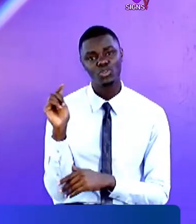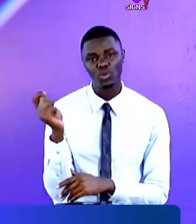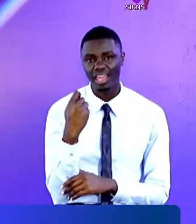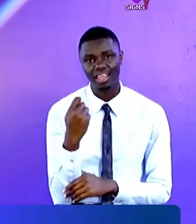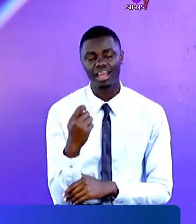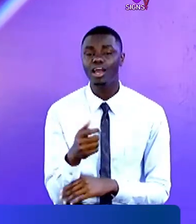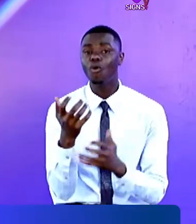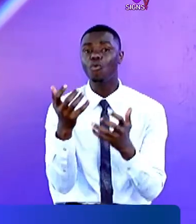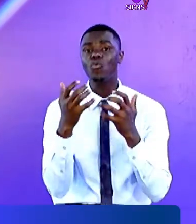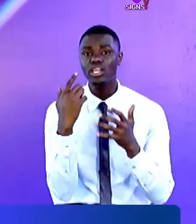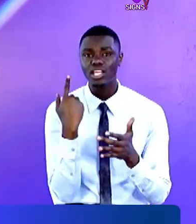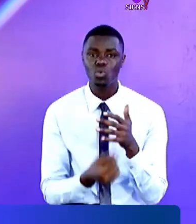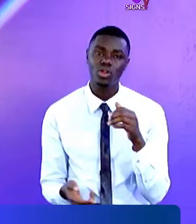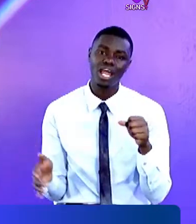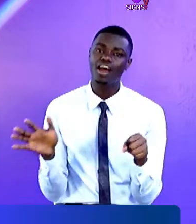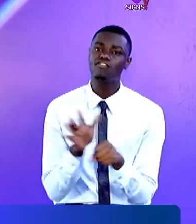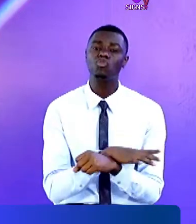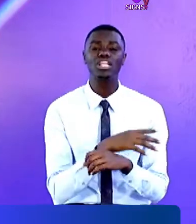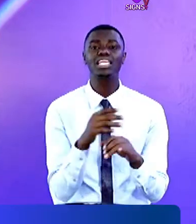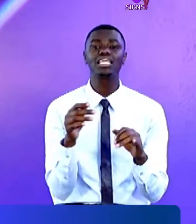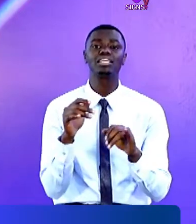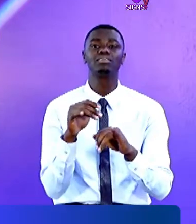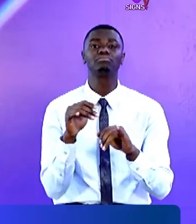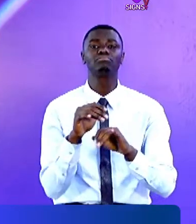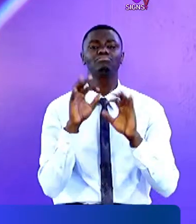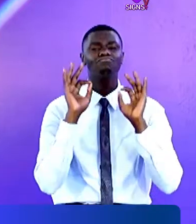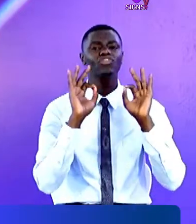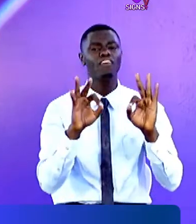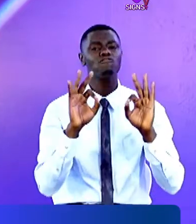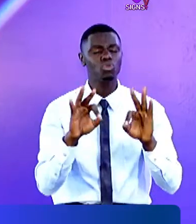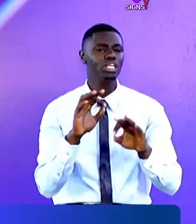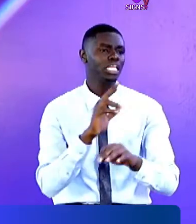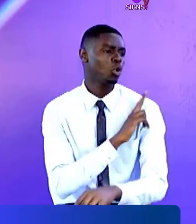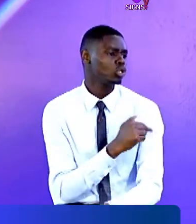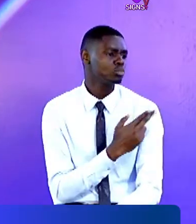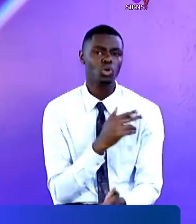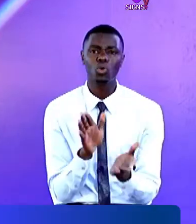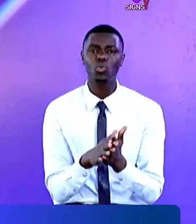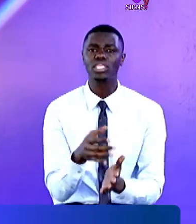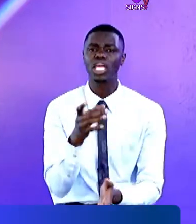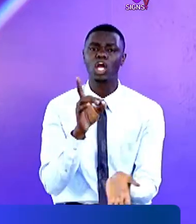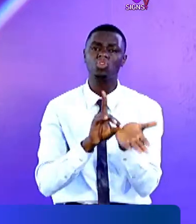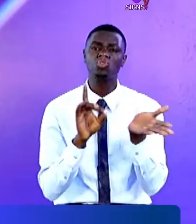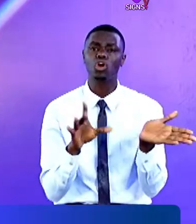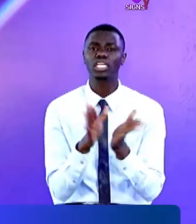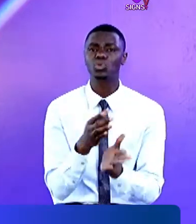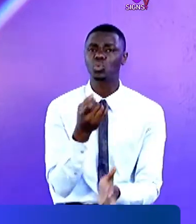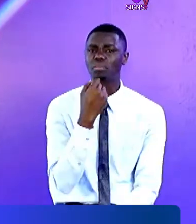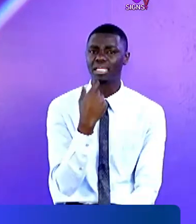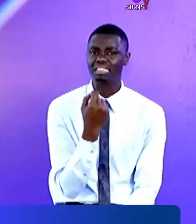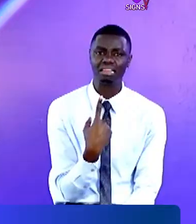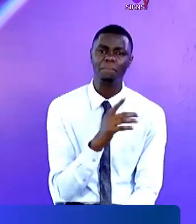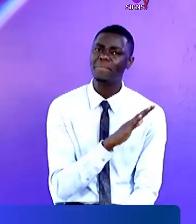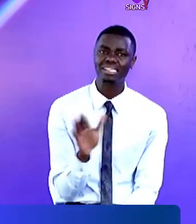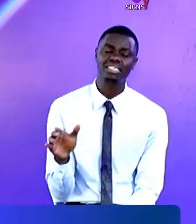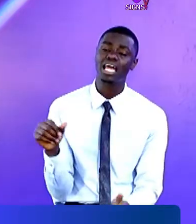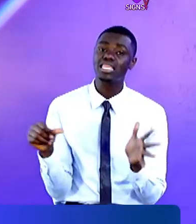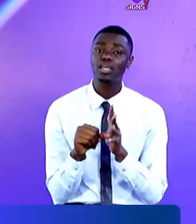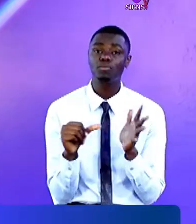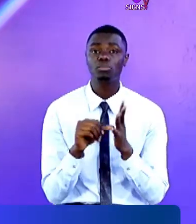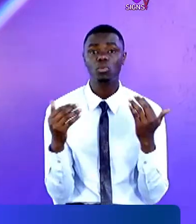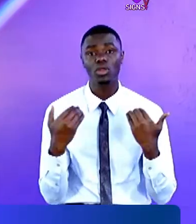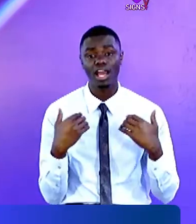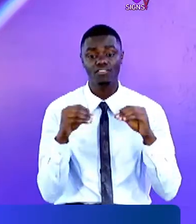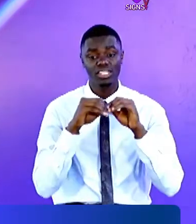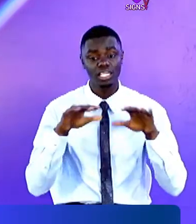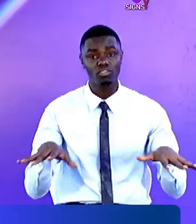we just need a fully furnished hospital with doctor, with medicine. And I can even add by telling you there's a problem here we have with